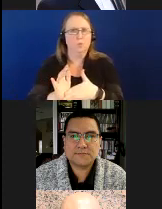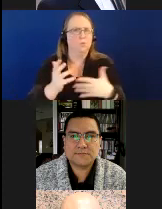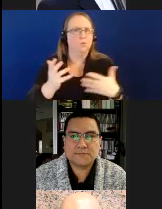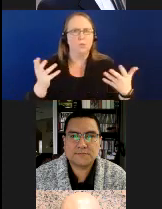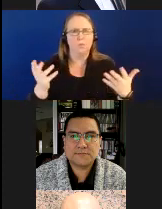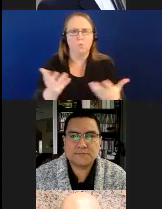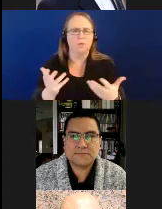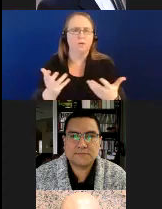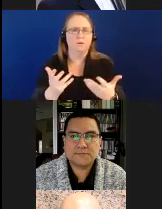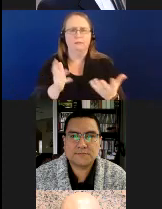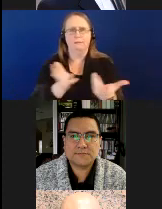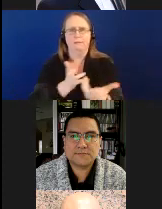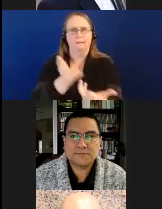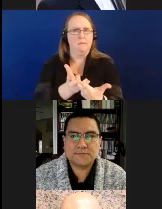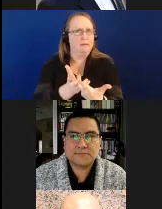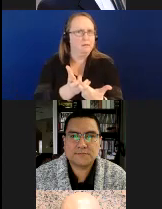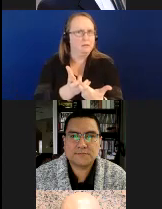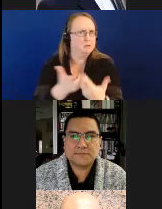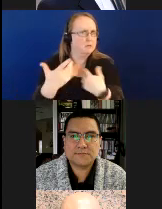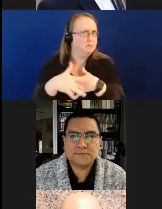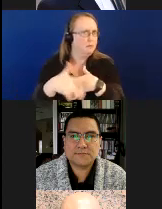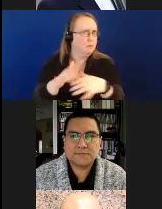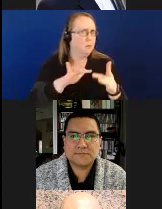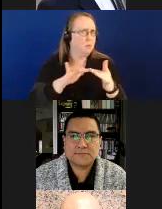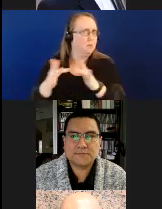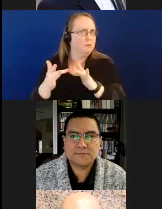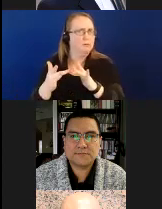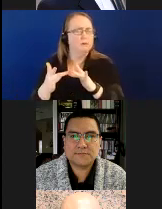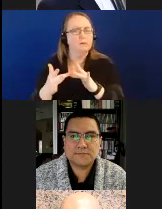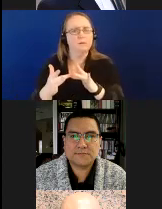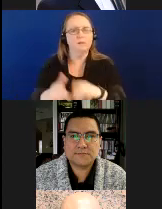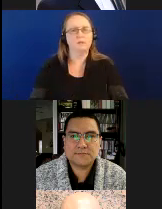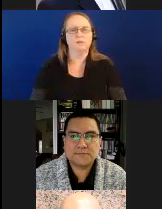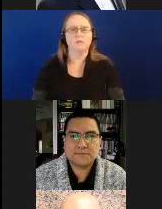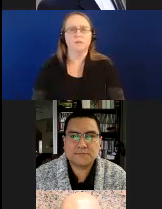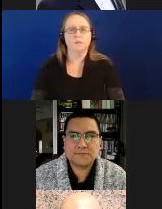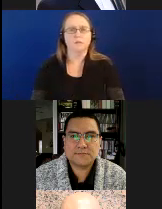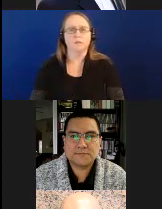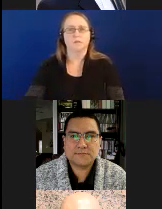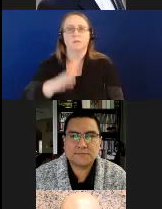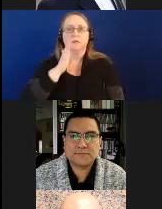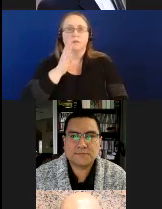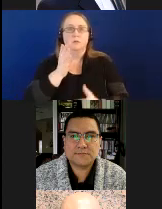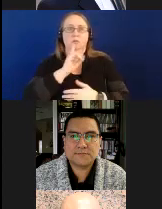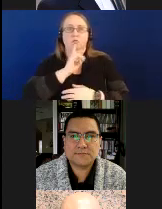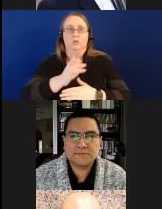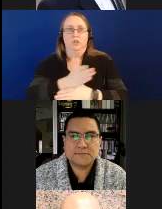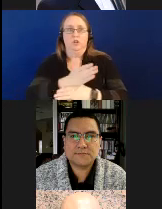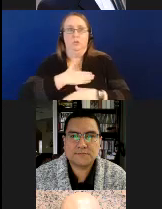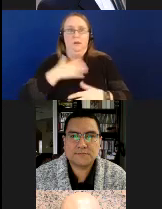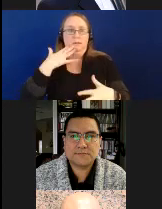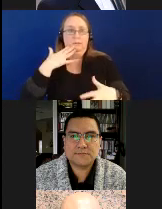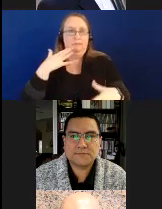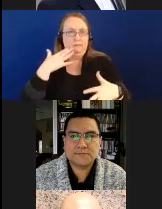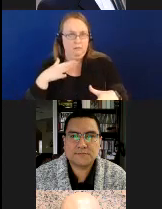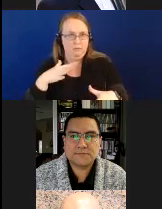these accommodations are available online. So I'm going to make sure I can share my sound, and then I'm